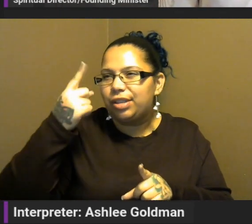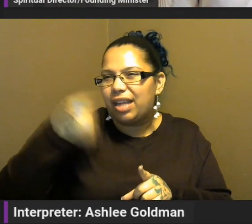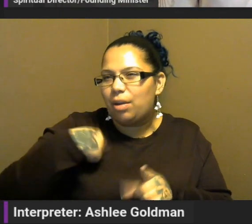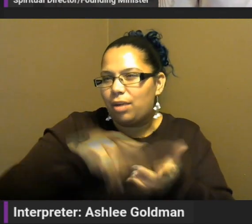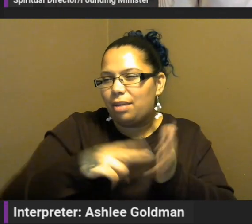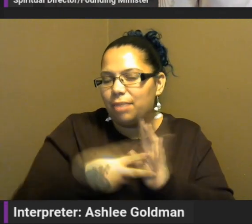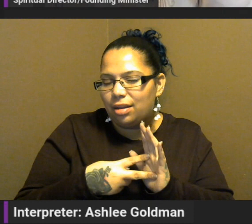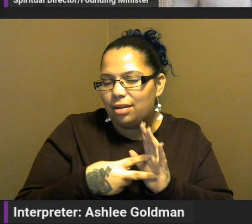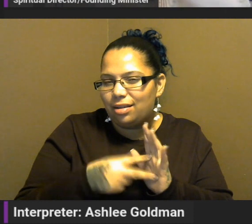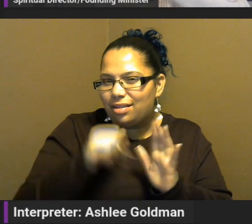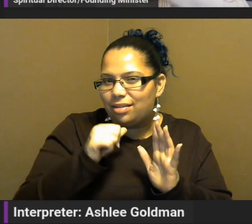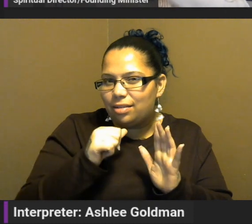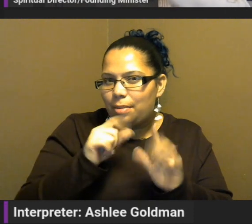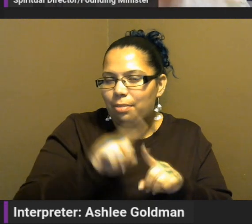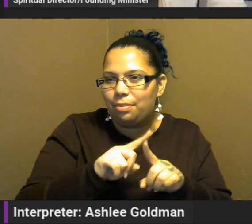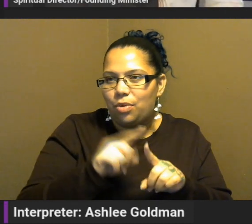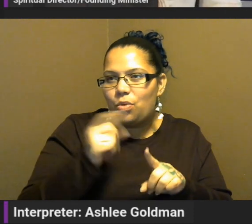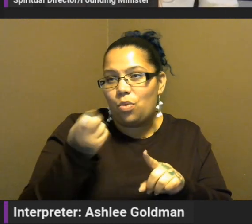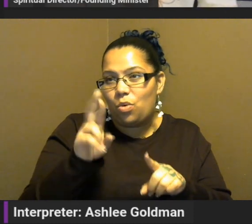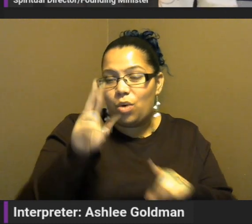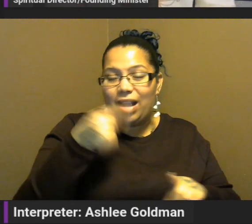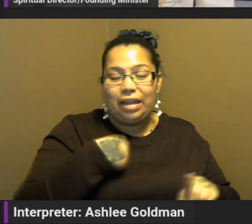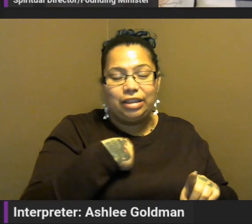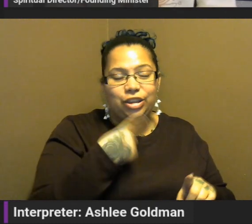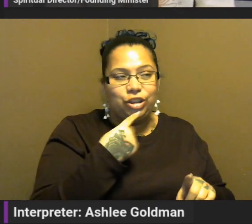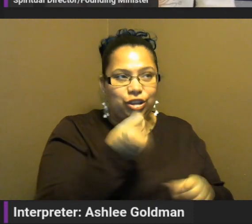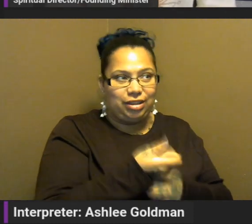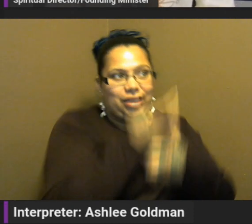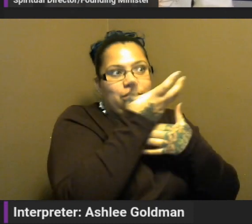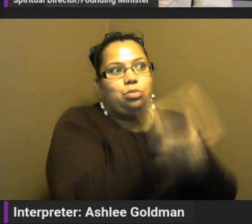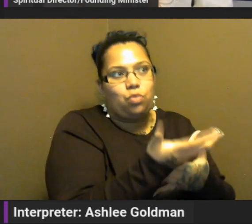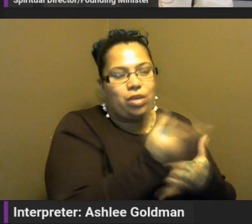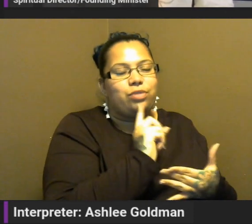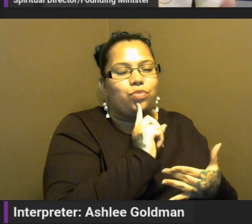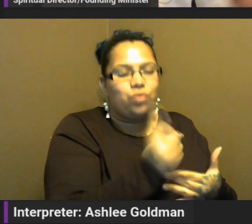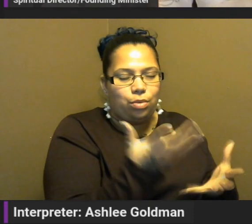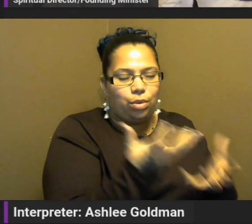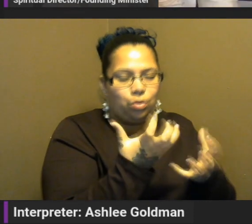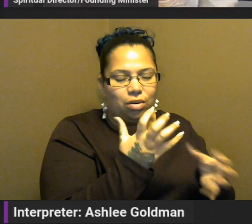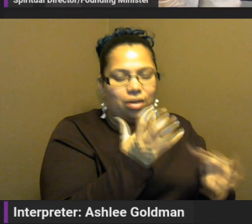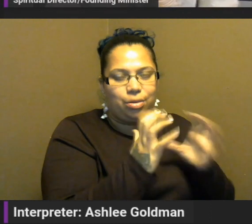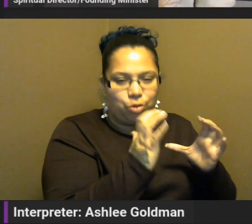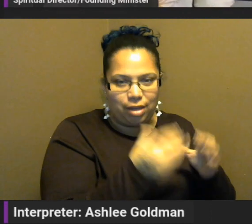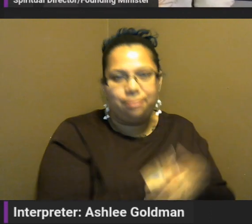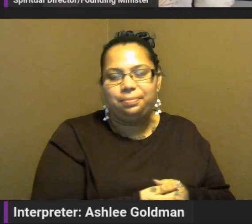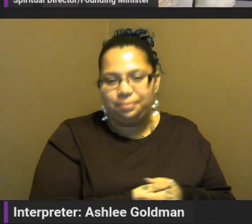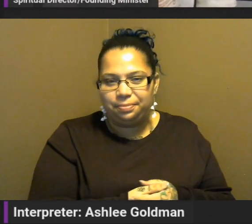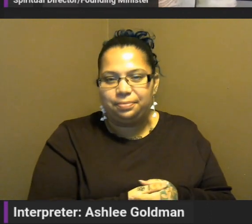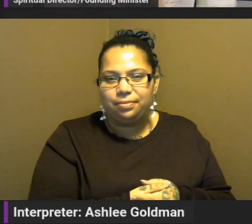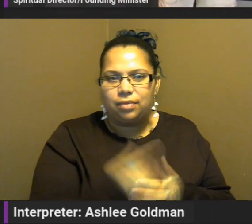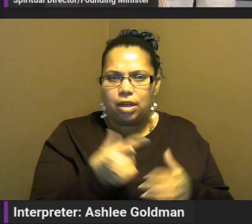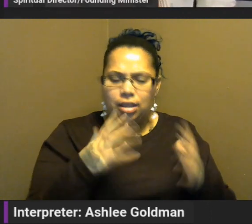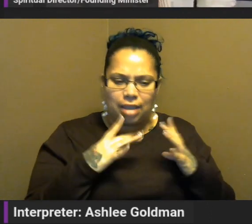instead of me just saying this. So what do you want? This holiday season, what do